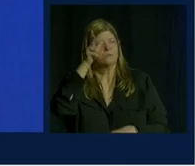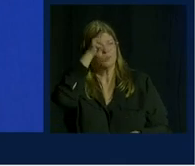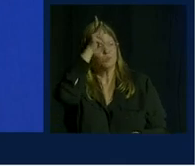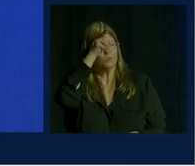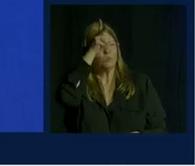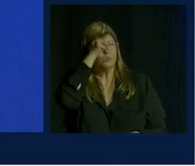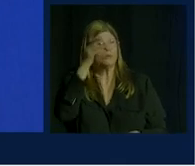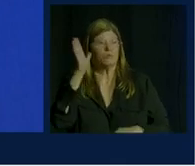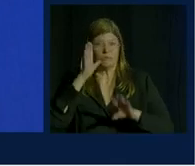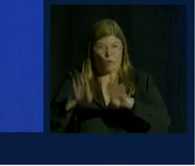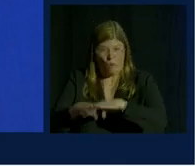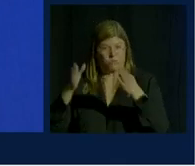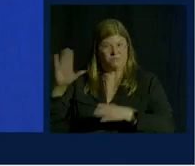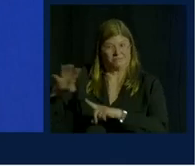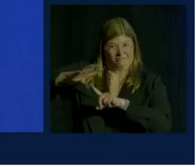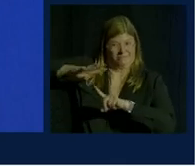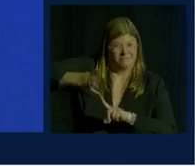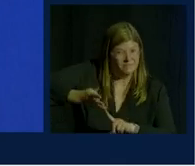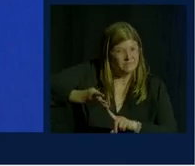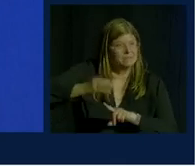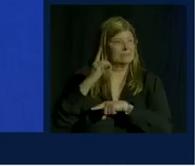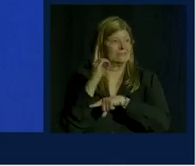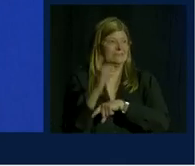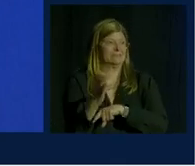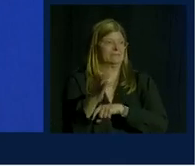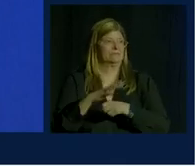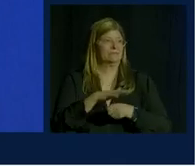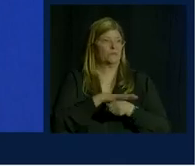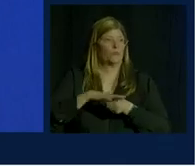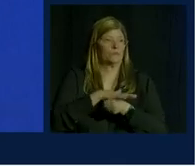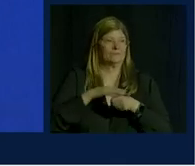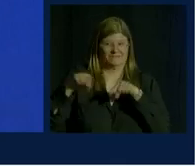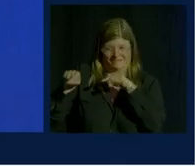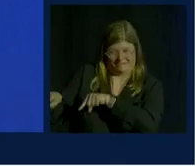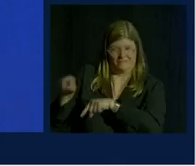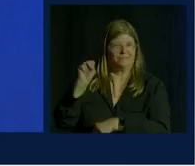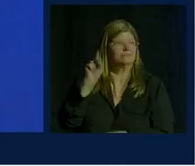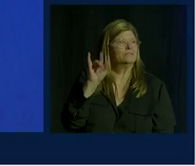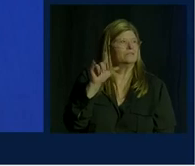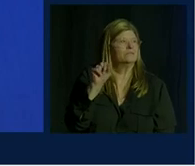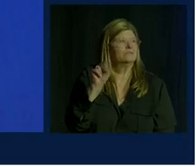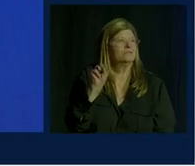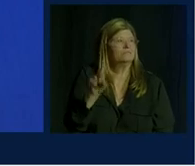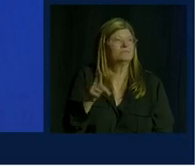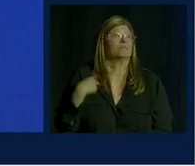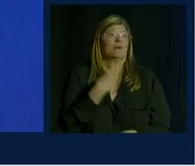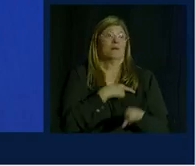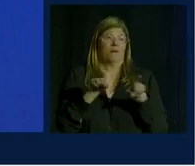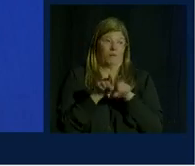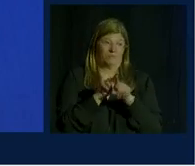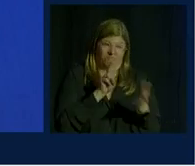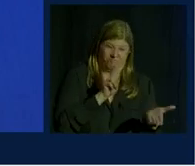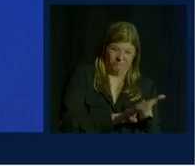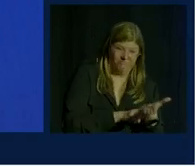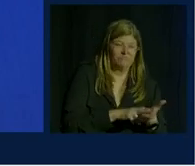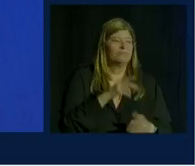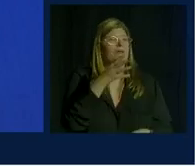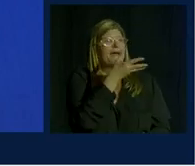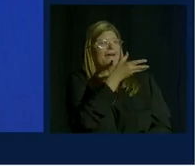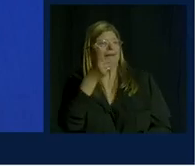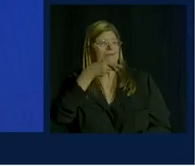their 4th DC location at Skyland. We've also signed a lease with Ann Pizza for their